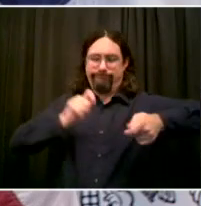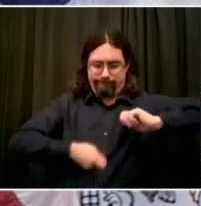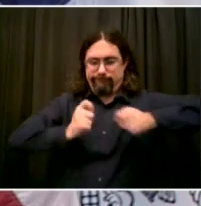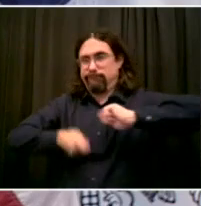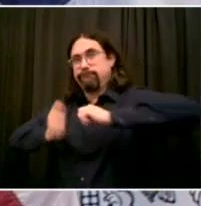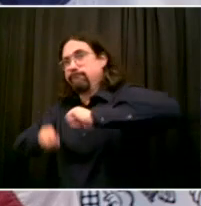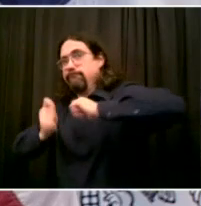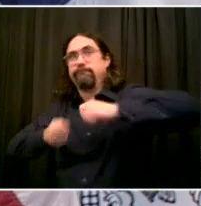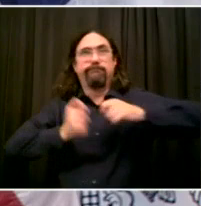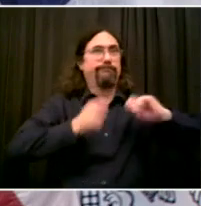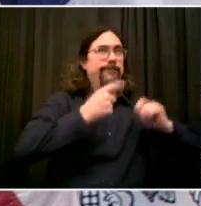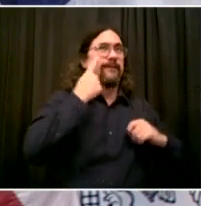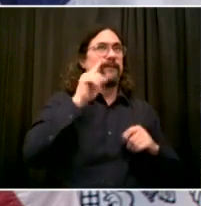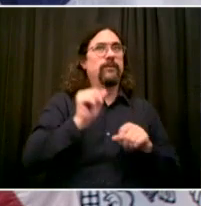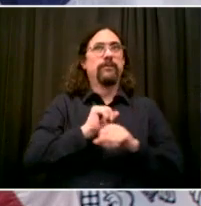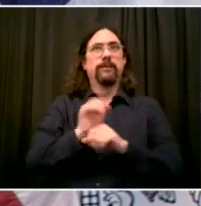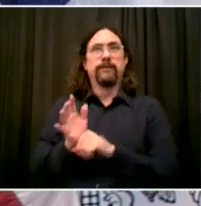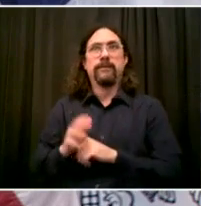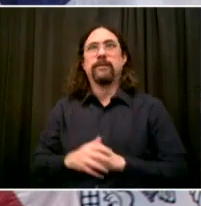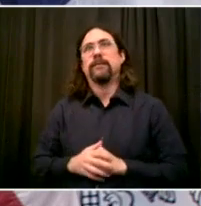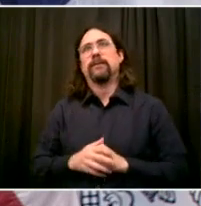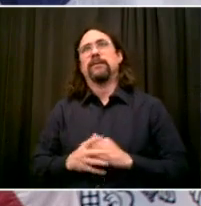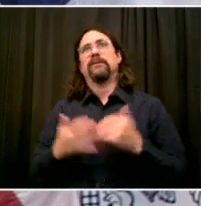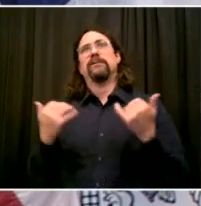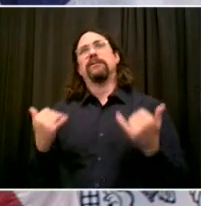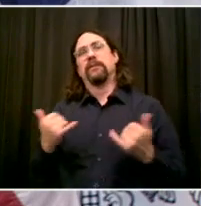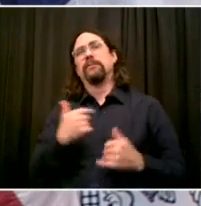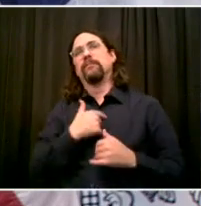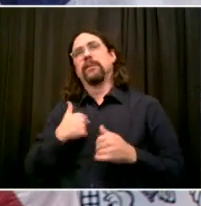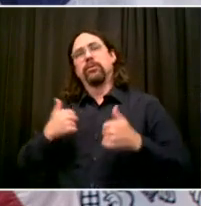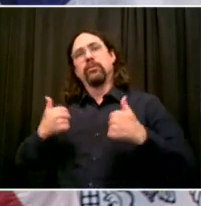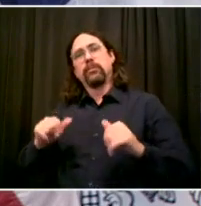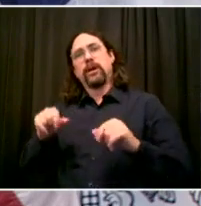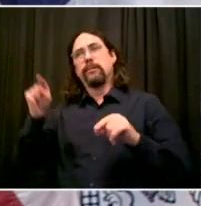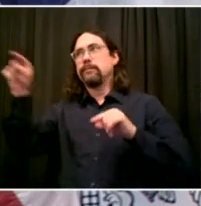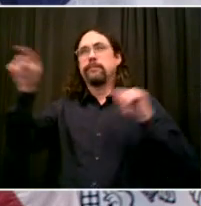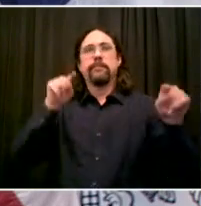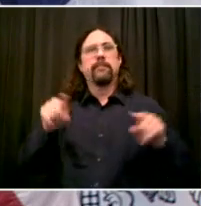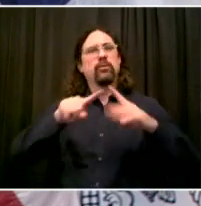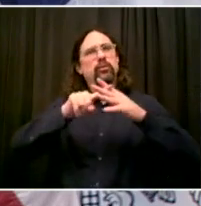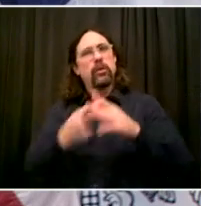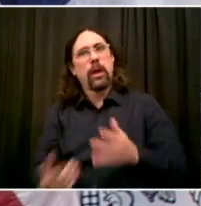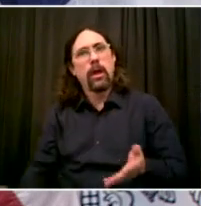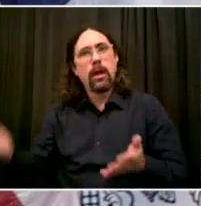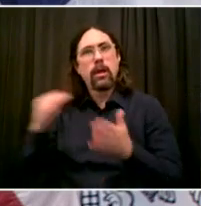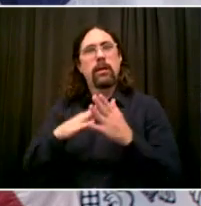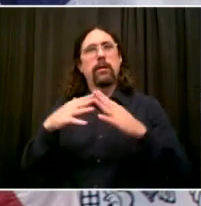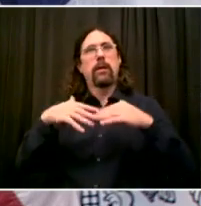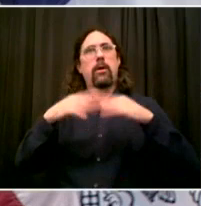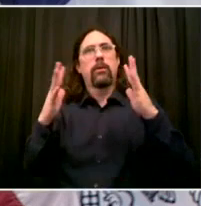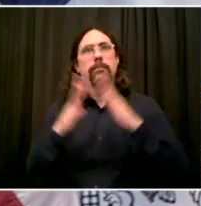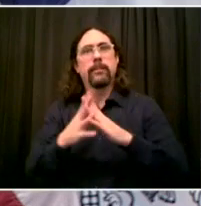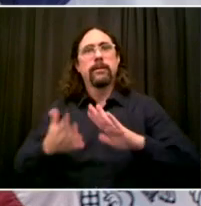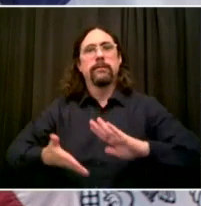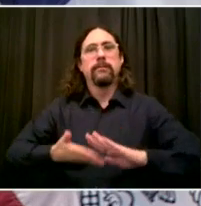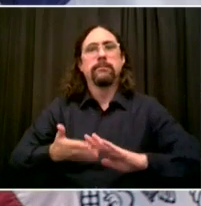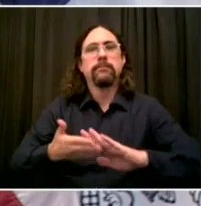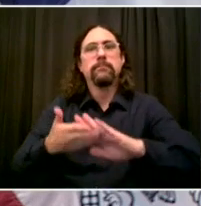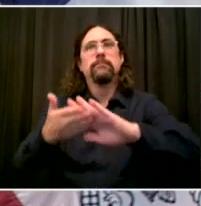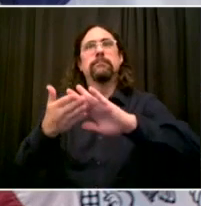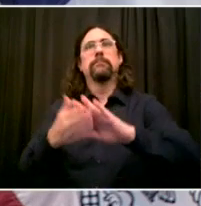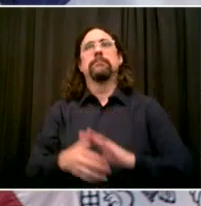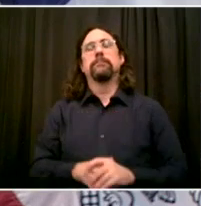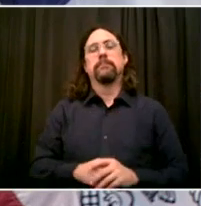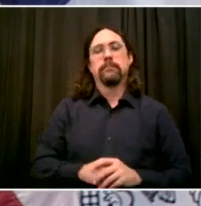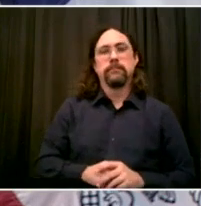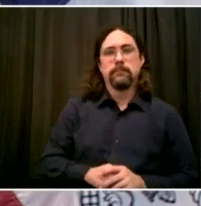who might have been affected. So we'll get you an update on that. I don't know the specifics. Go ahead. And then there is a guy who born